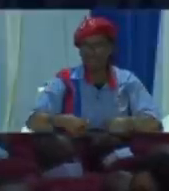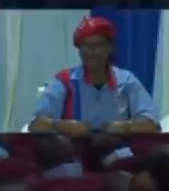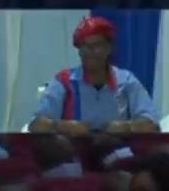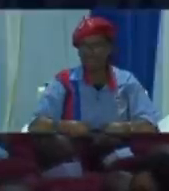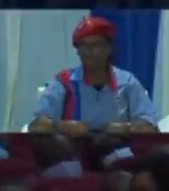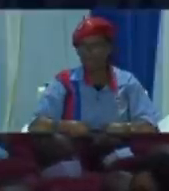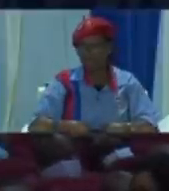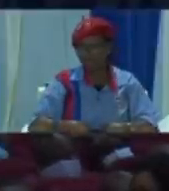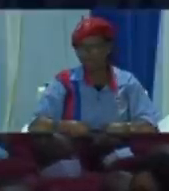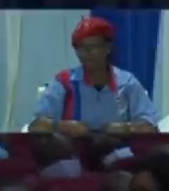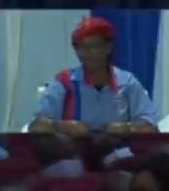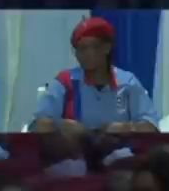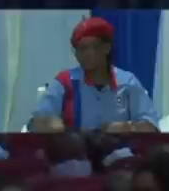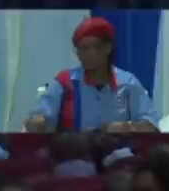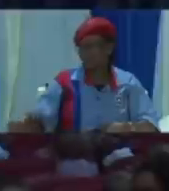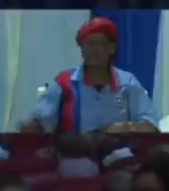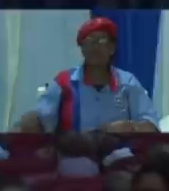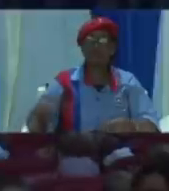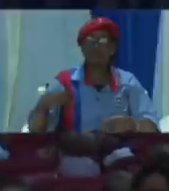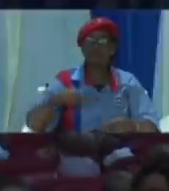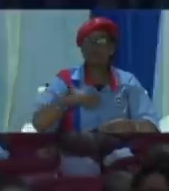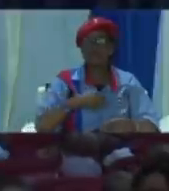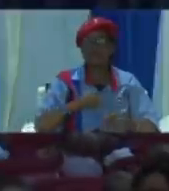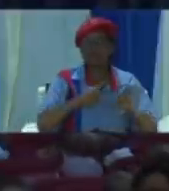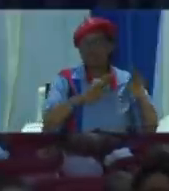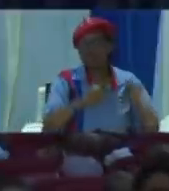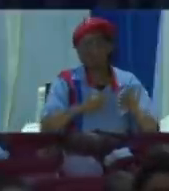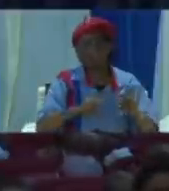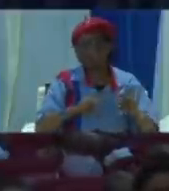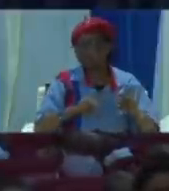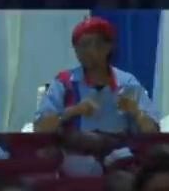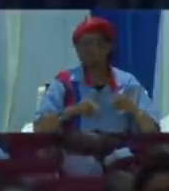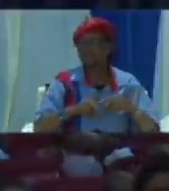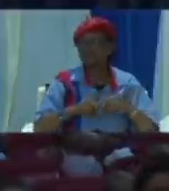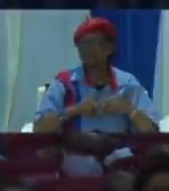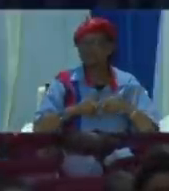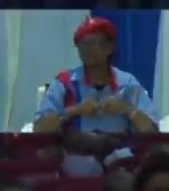We look forward to Christmas. A ma n foju sona fun odun keresi.